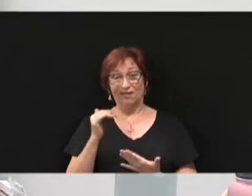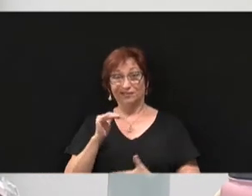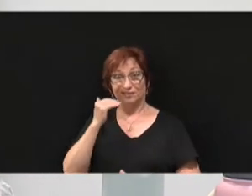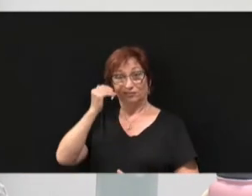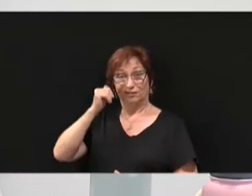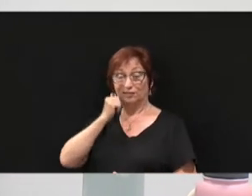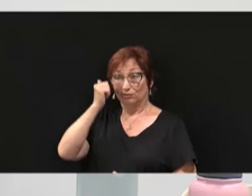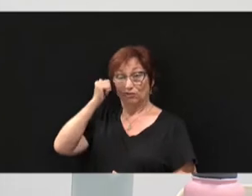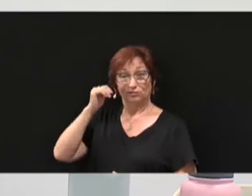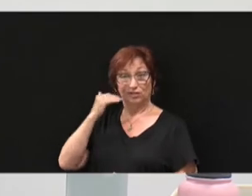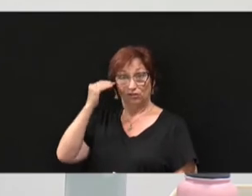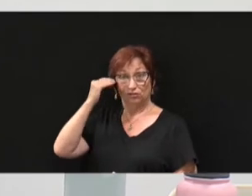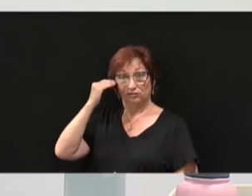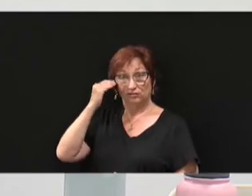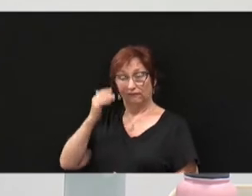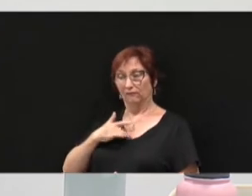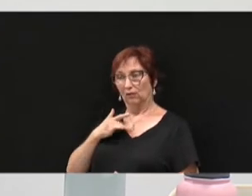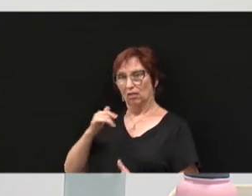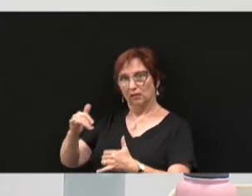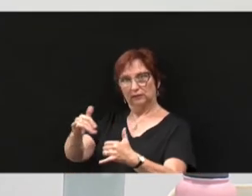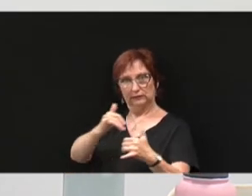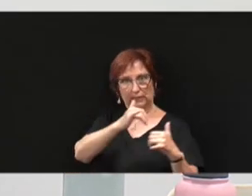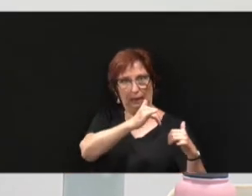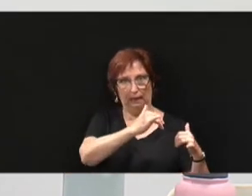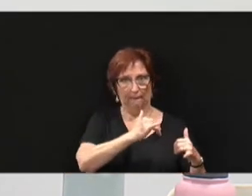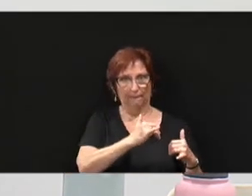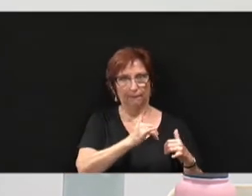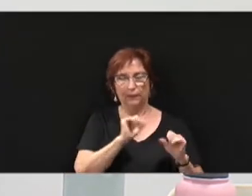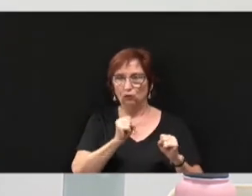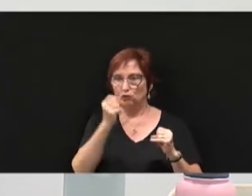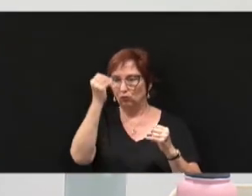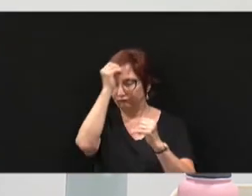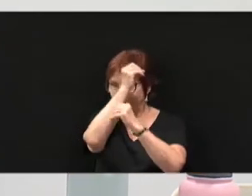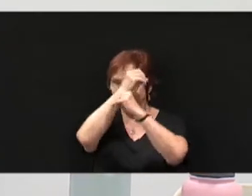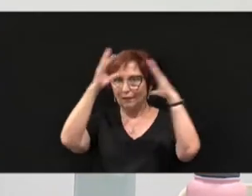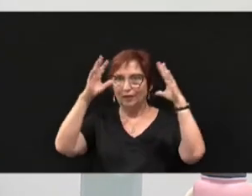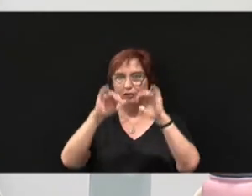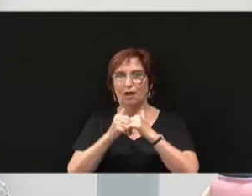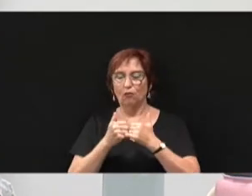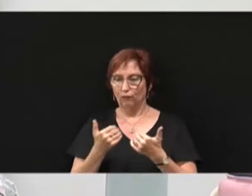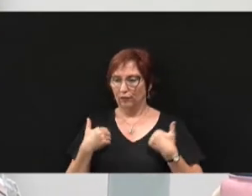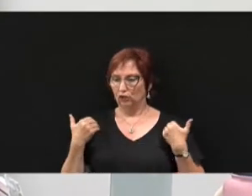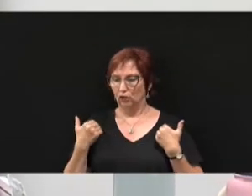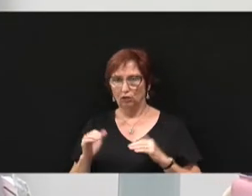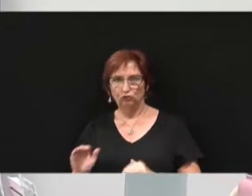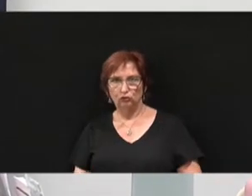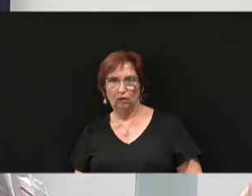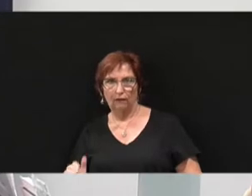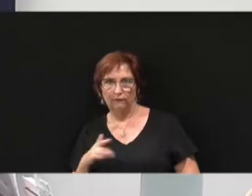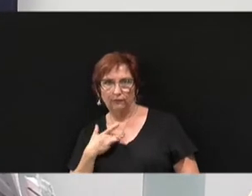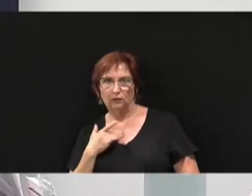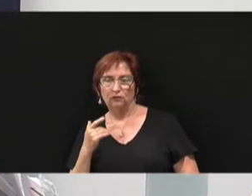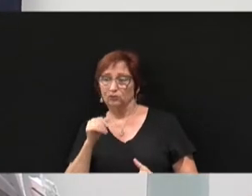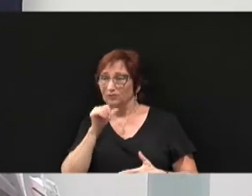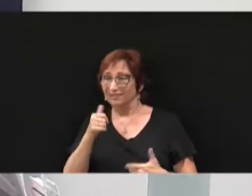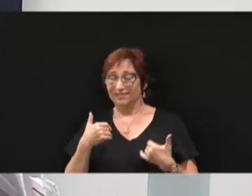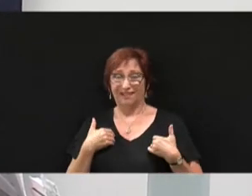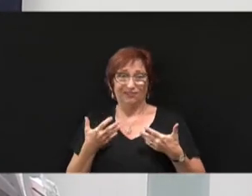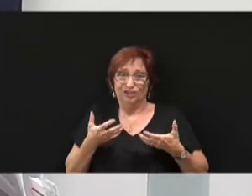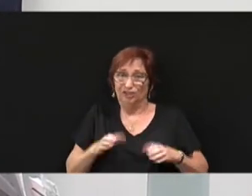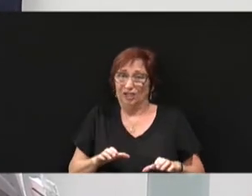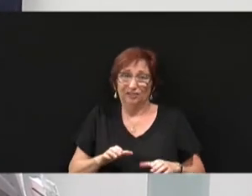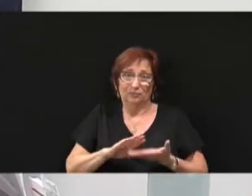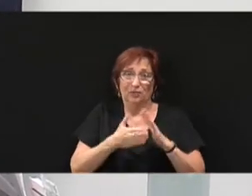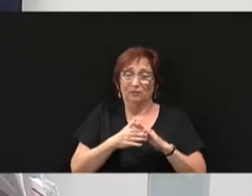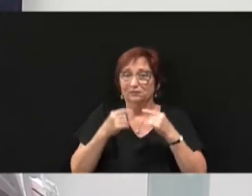that way. So imagine what a younger child feels who hasn't had the chance to be successful in life. And